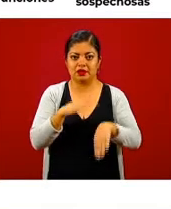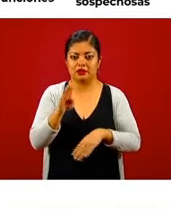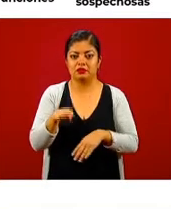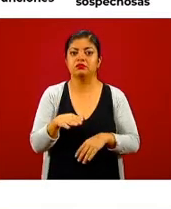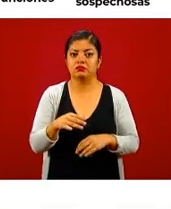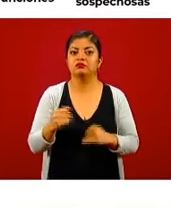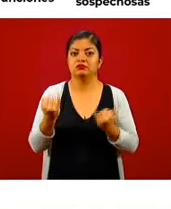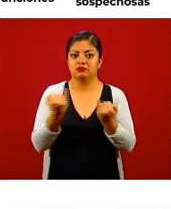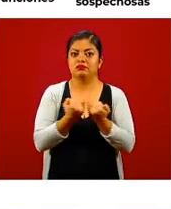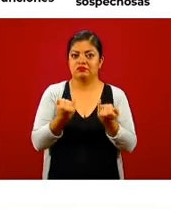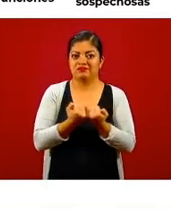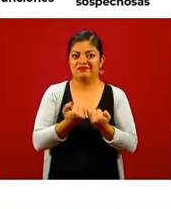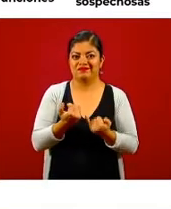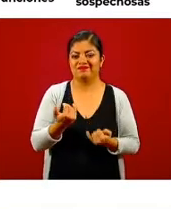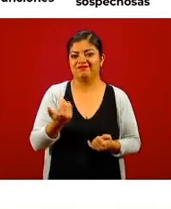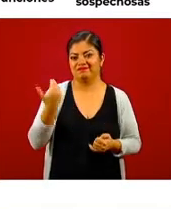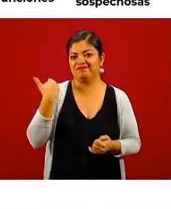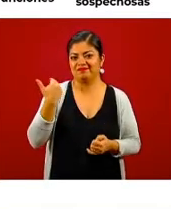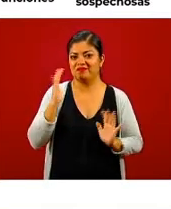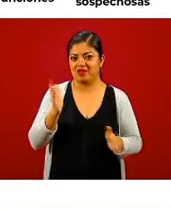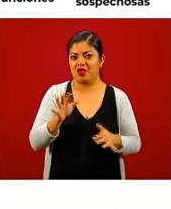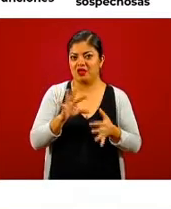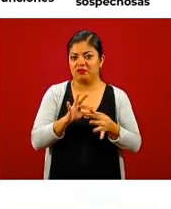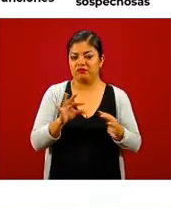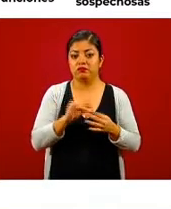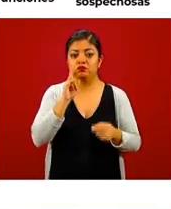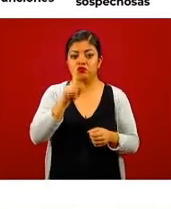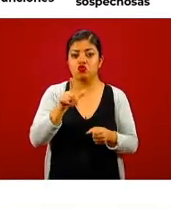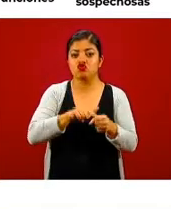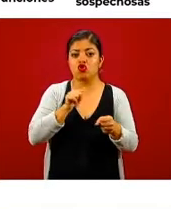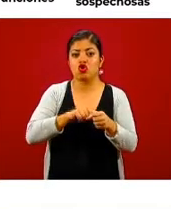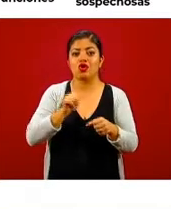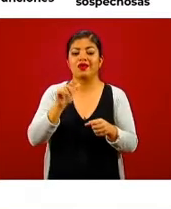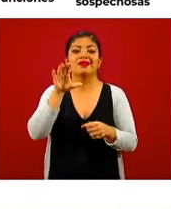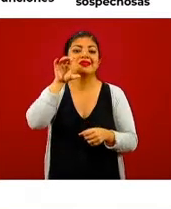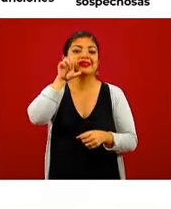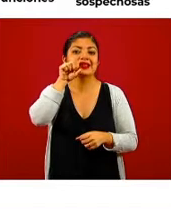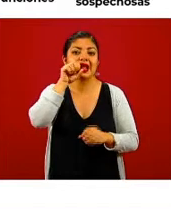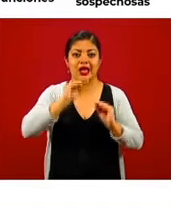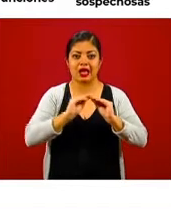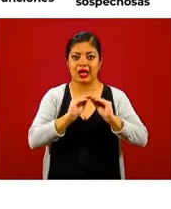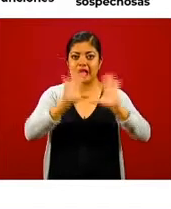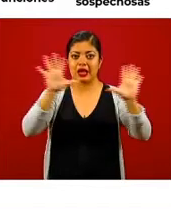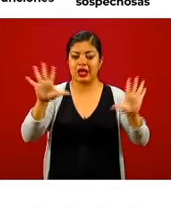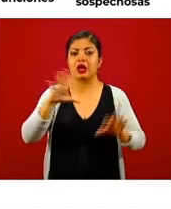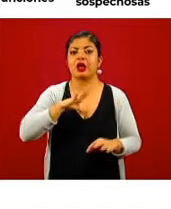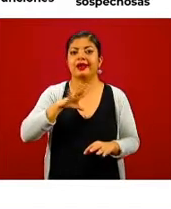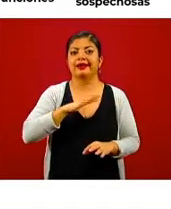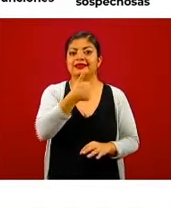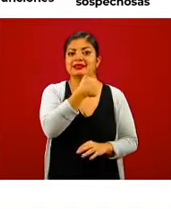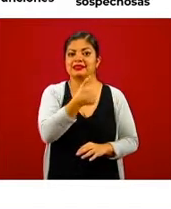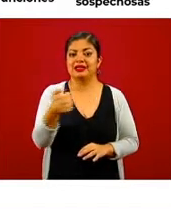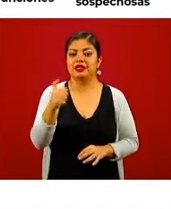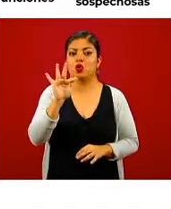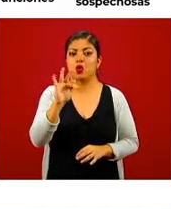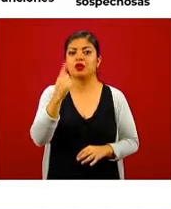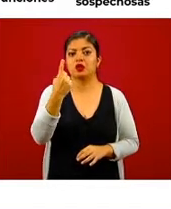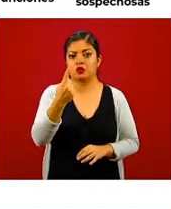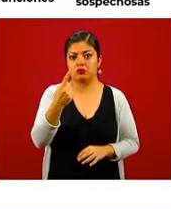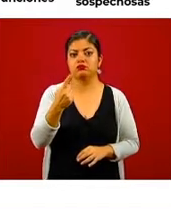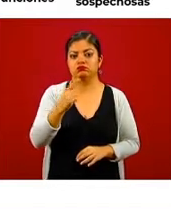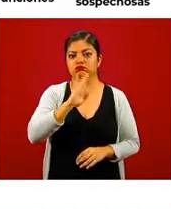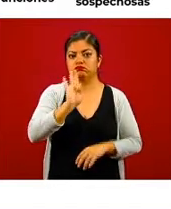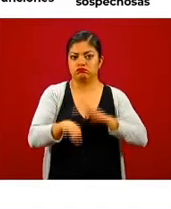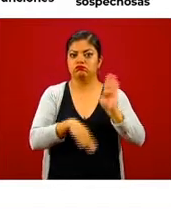death by date. These are the deaths that have occurred, and the date is along the bottom.